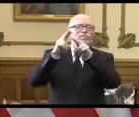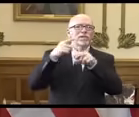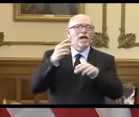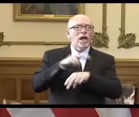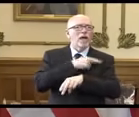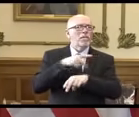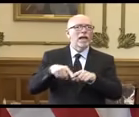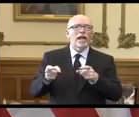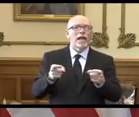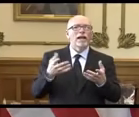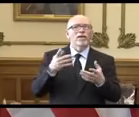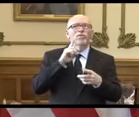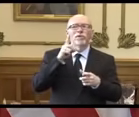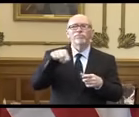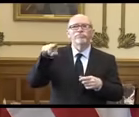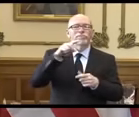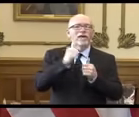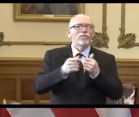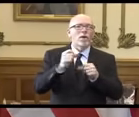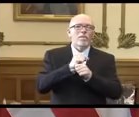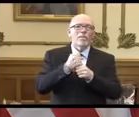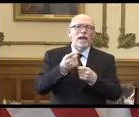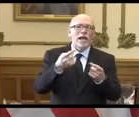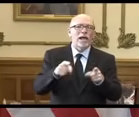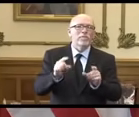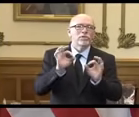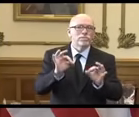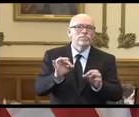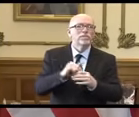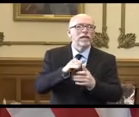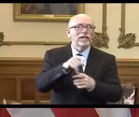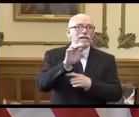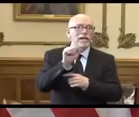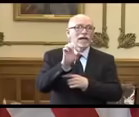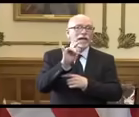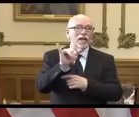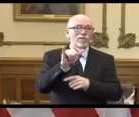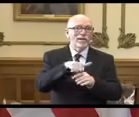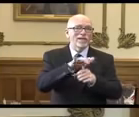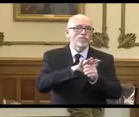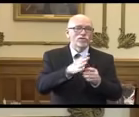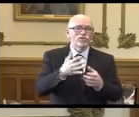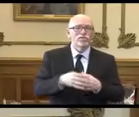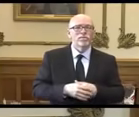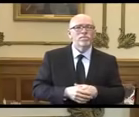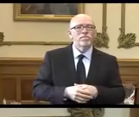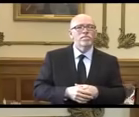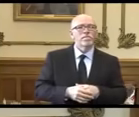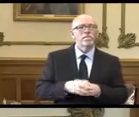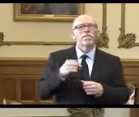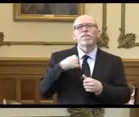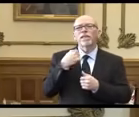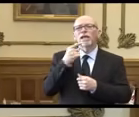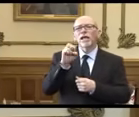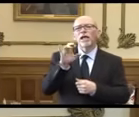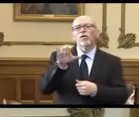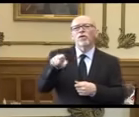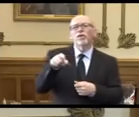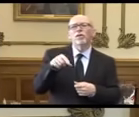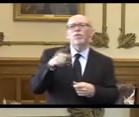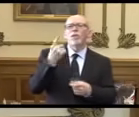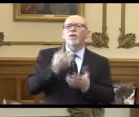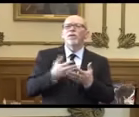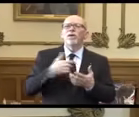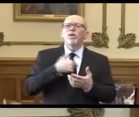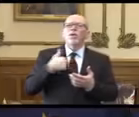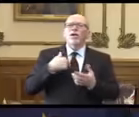with Homeland Security to make that happen. That is the case in Cass County and that region as well. And I should just say, Eric, you know, one of the things, and we were